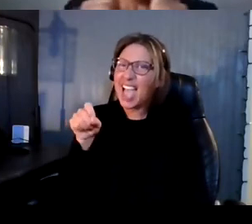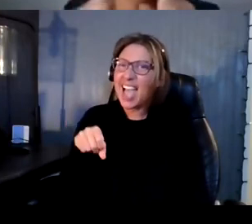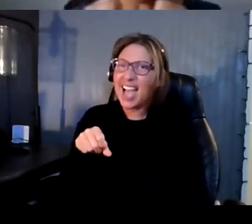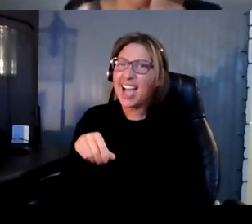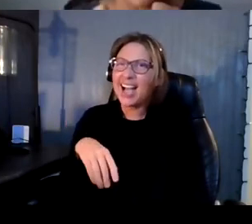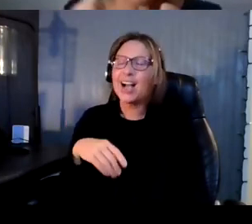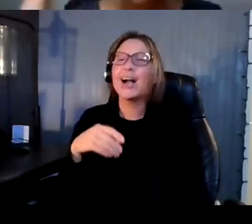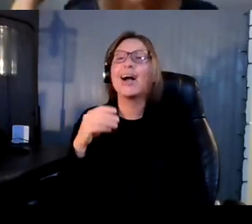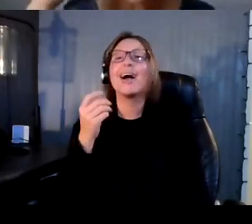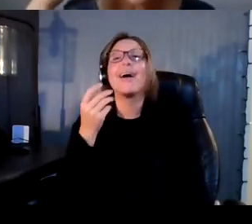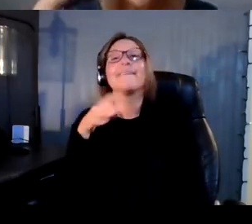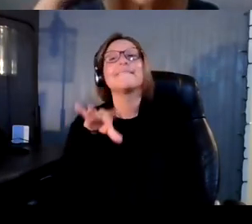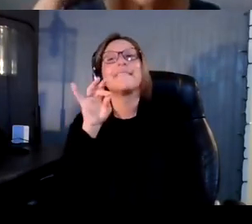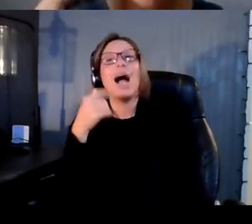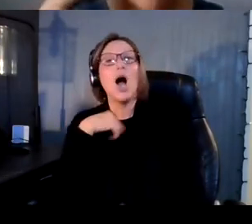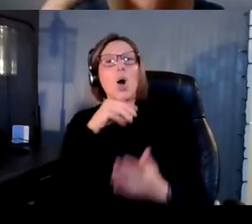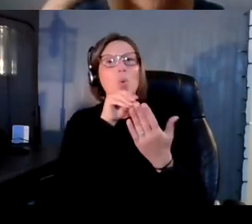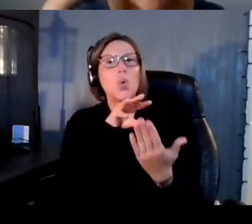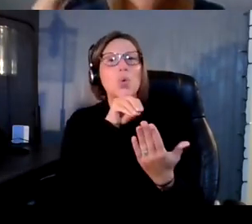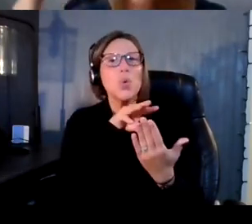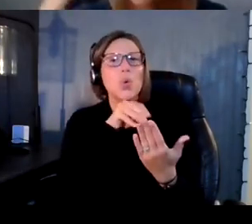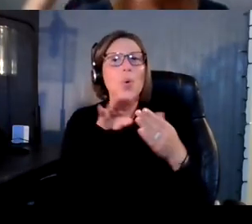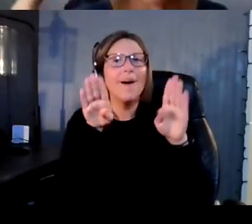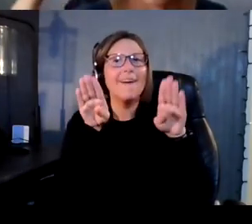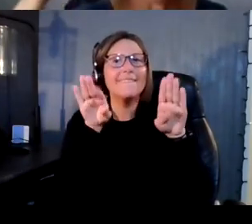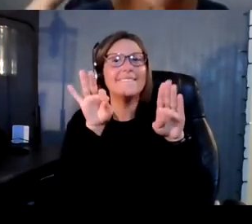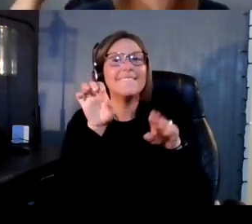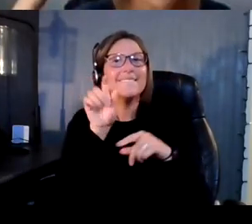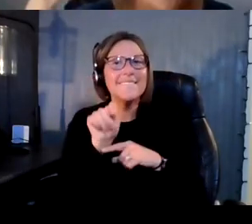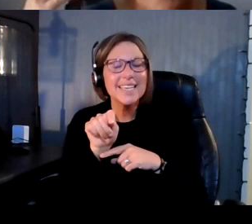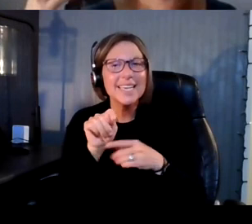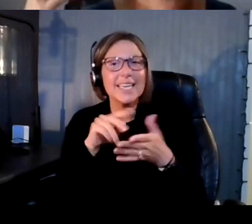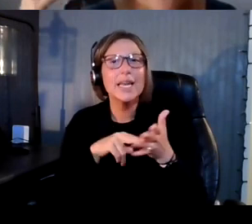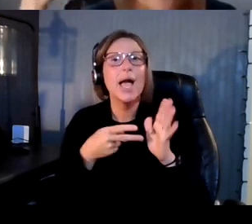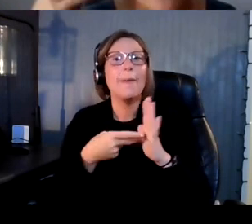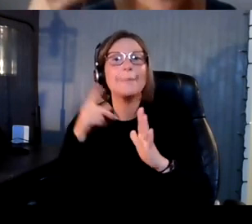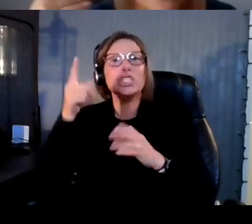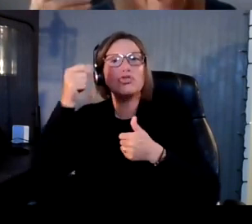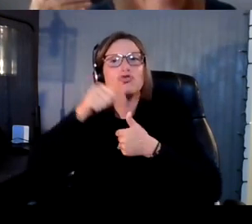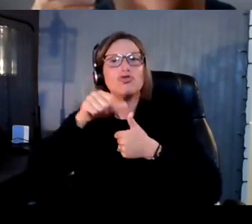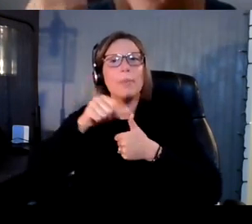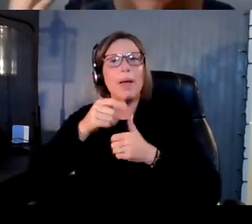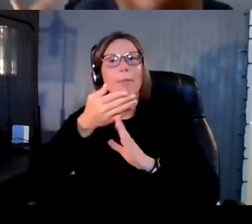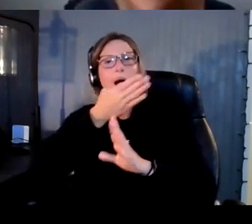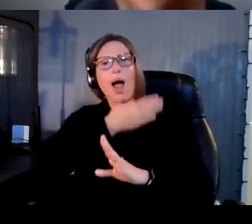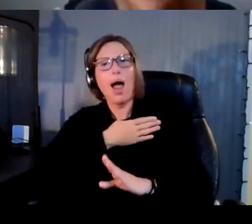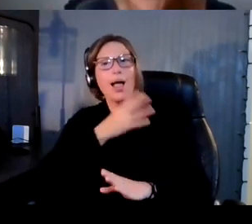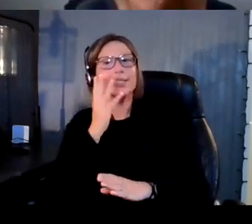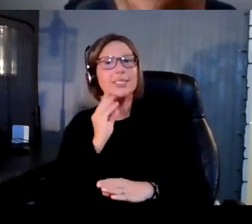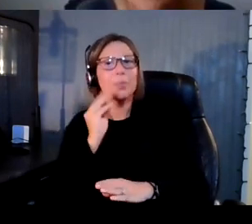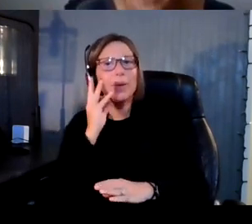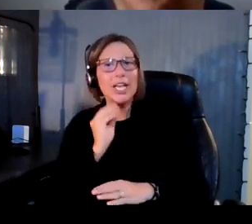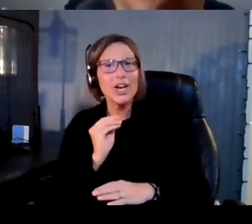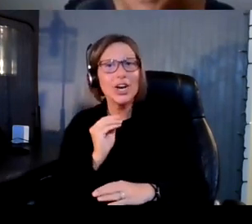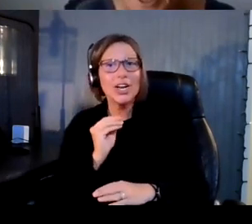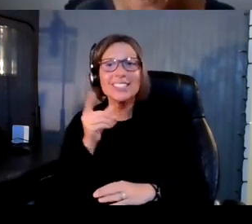same thing to her feet. So she was remembering something, a prior experience that she had had, and it was something that she